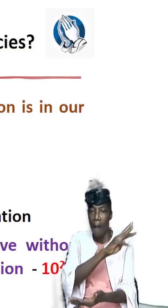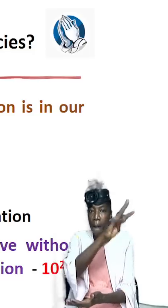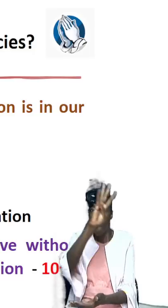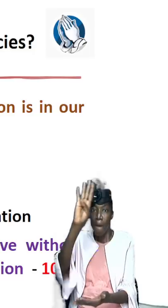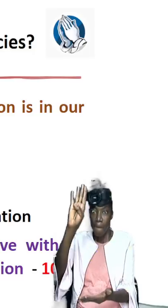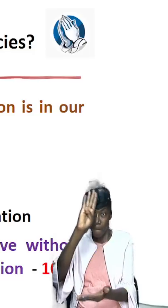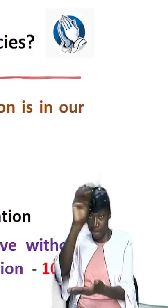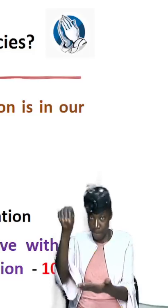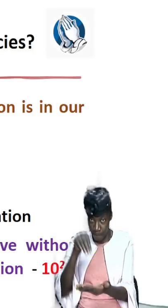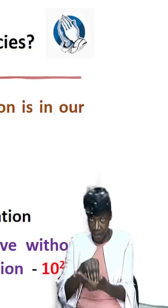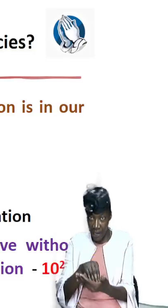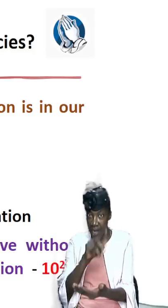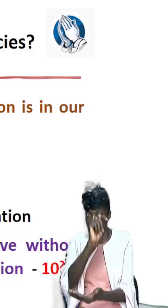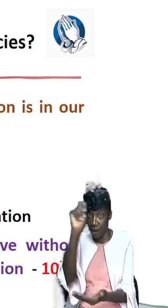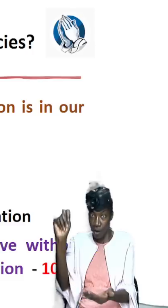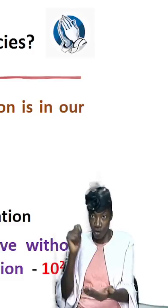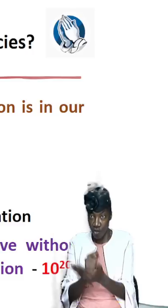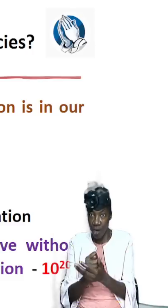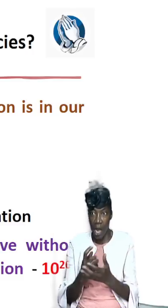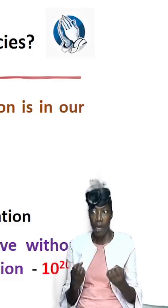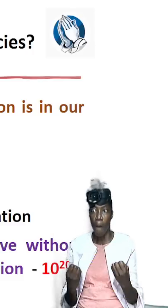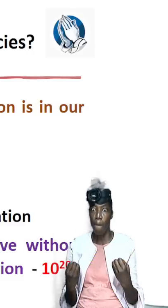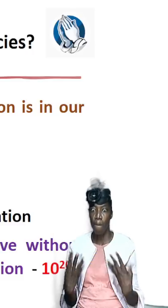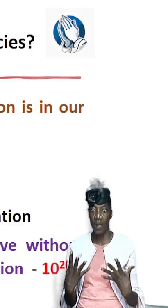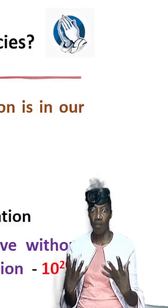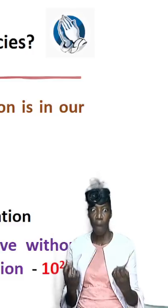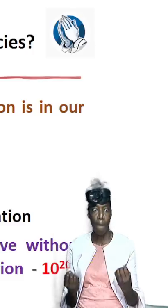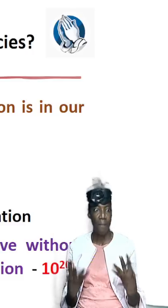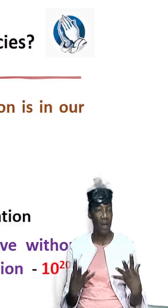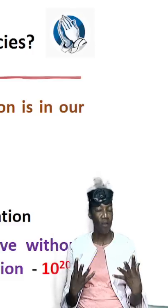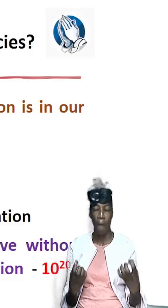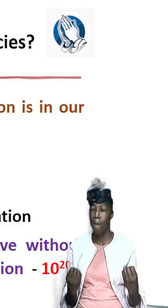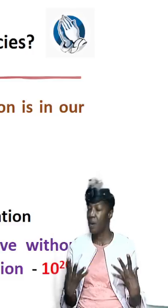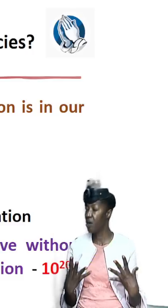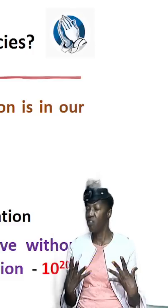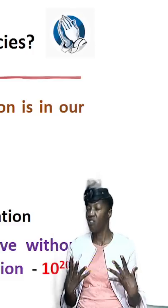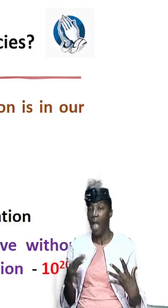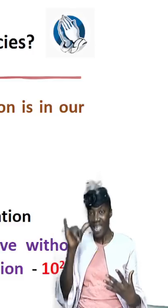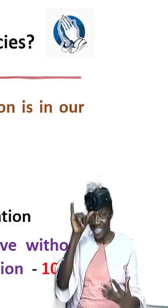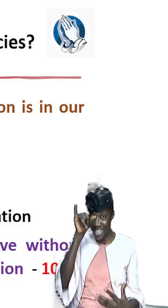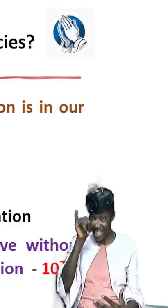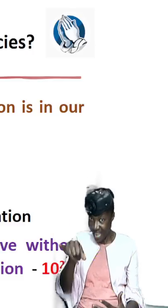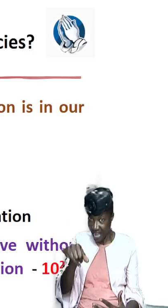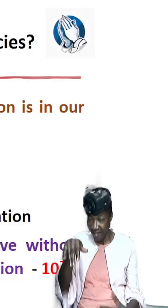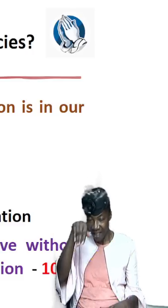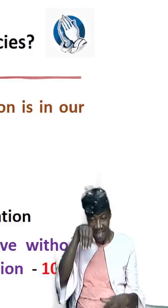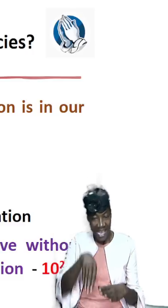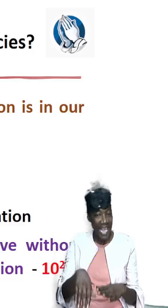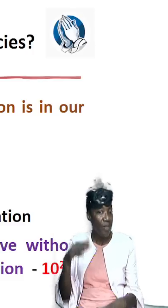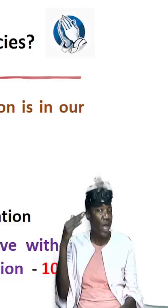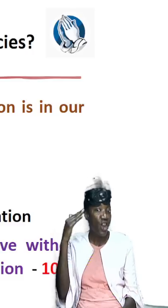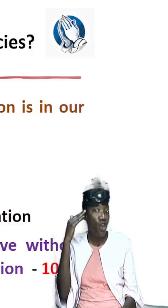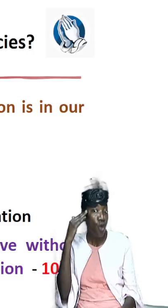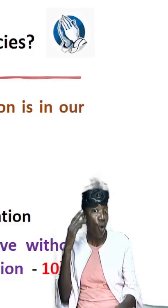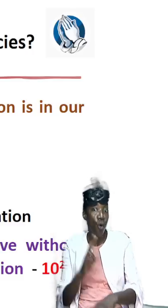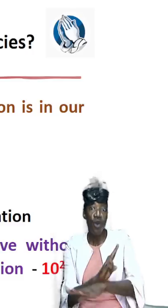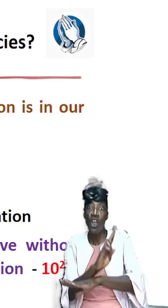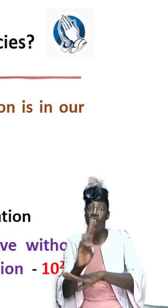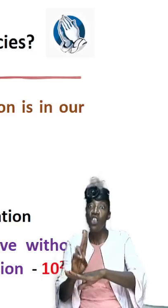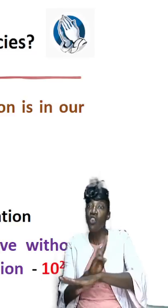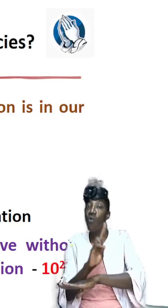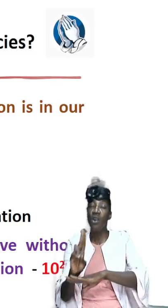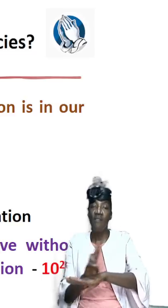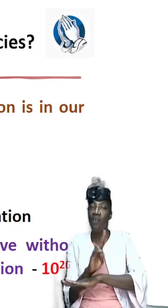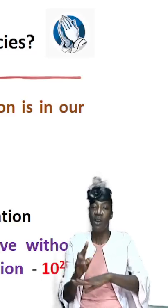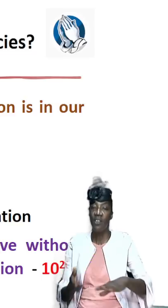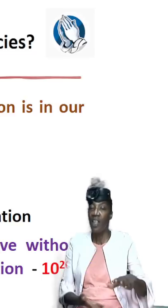that's a whole lot of atoms, the number we don't know. And yet, in the known universe, there is 10 to